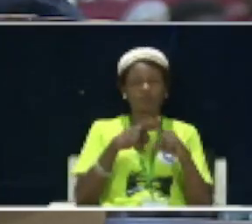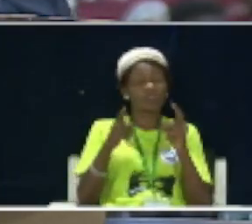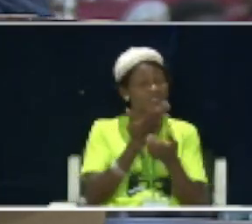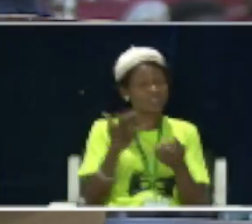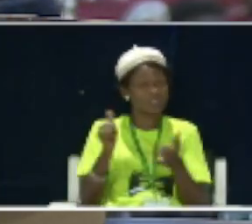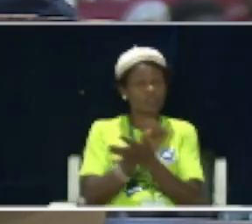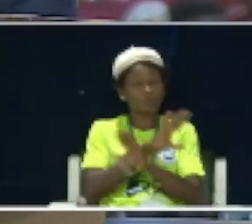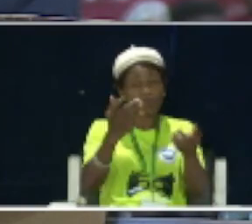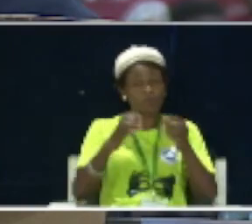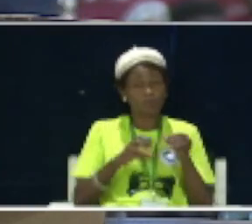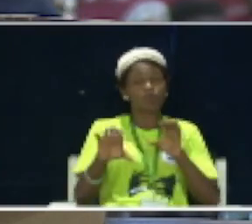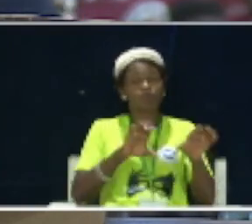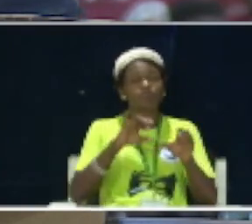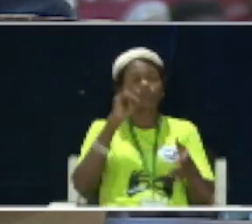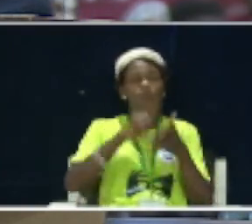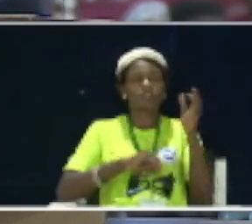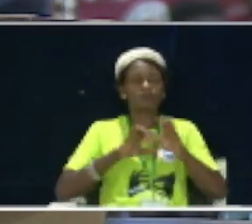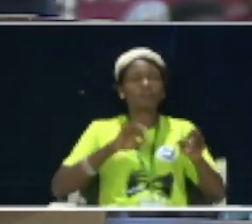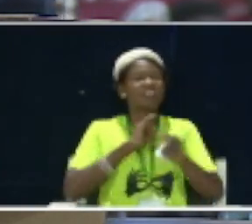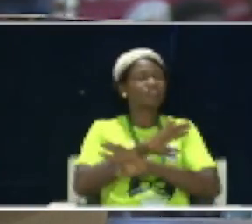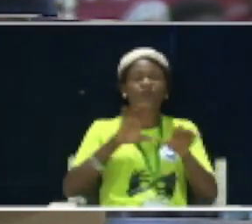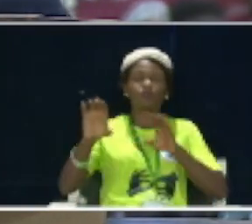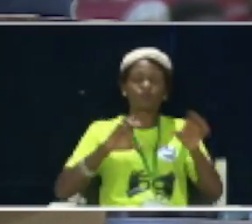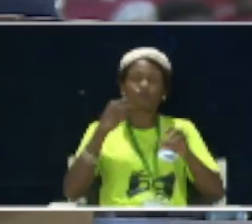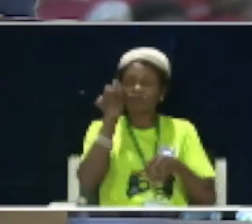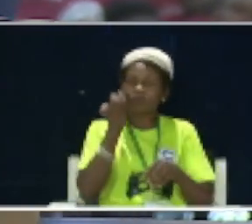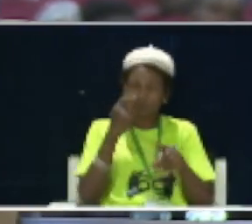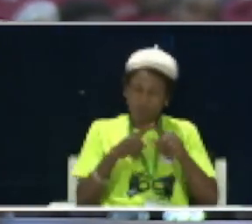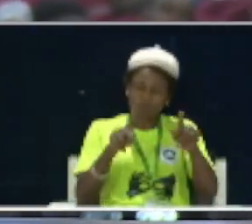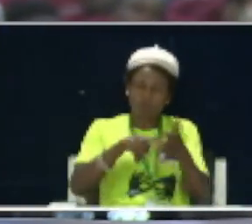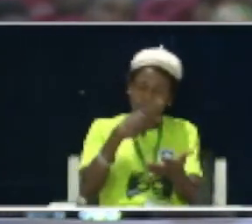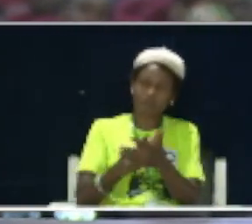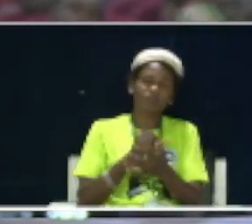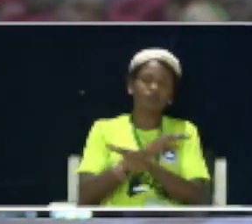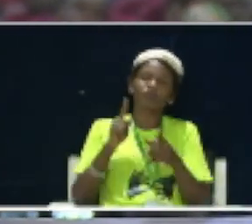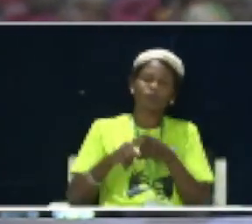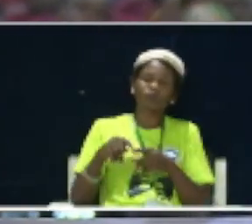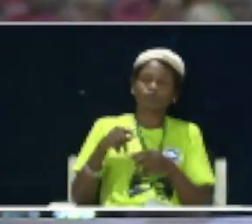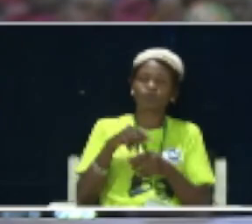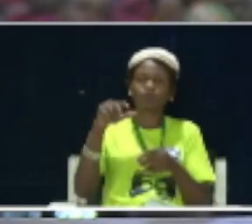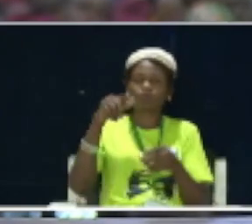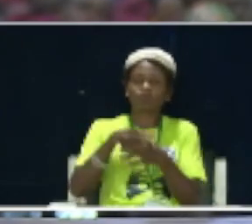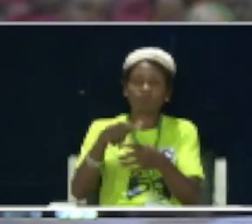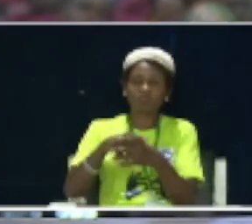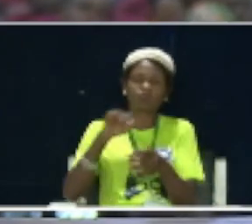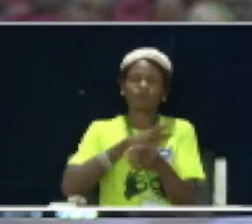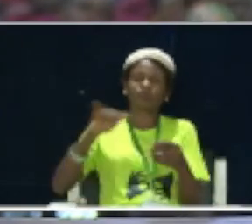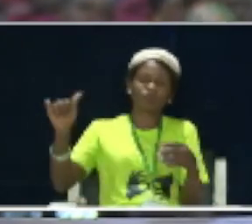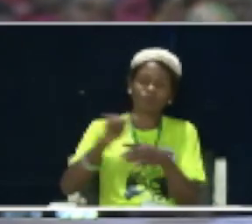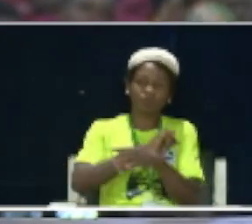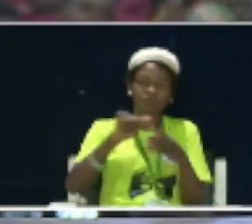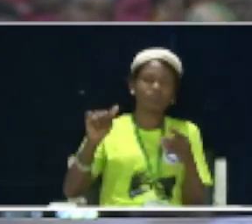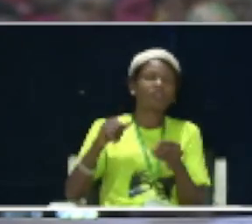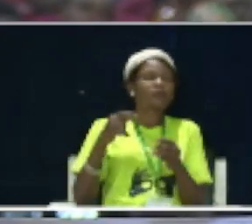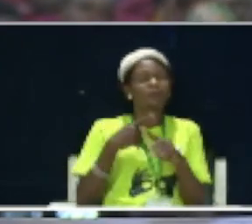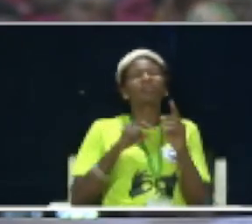to do, they are the ones I'm doing. I don't want to commit fornication, but I keep on falling. I don't want to gamble, but I keep on gambling. I don't want to do fraud again, but